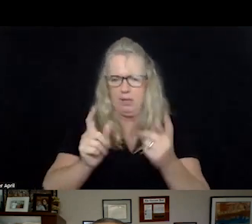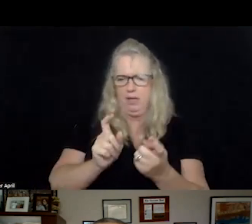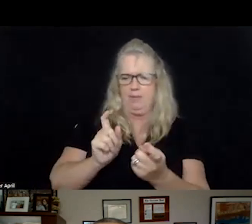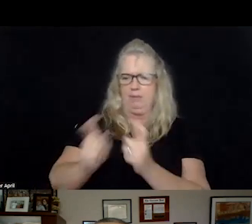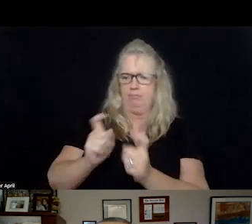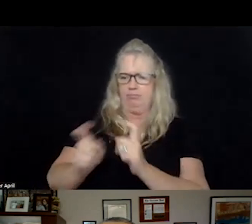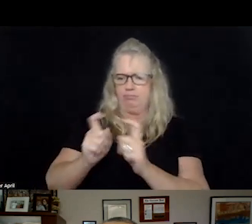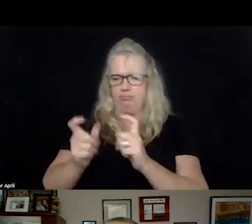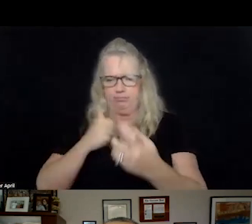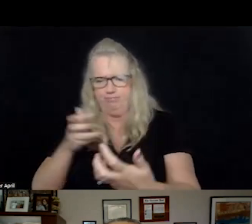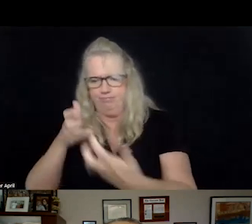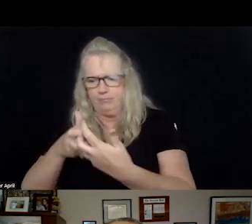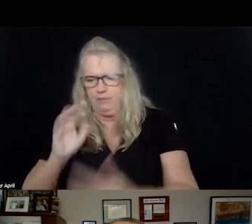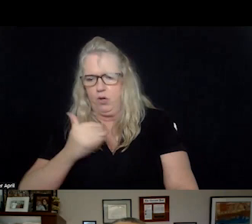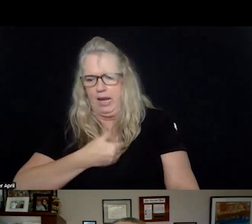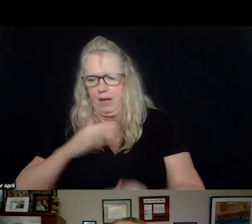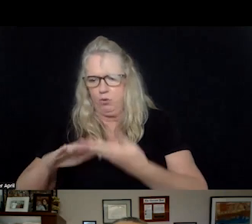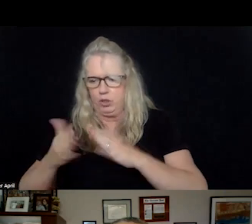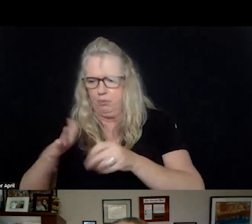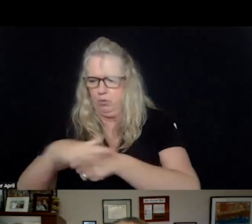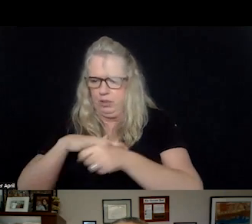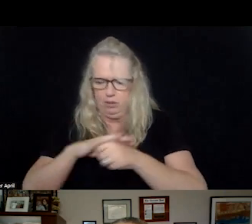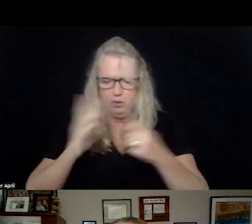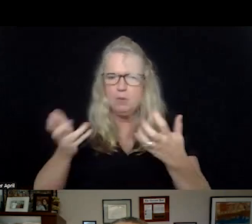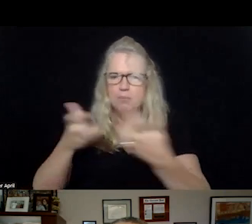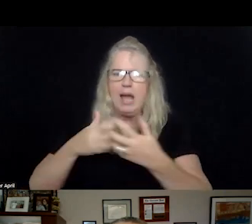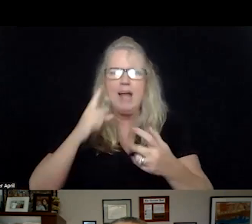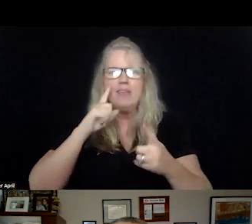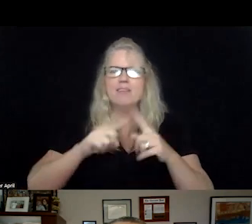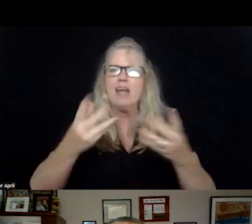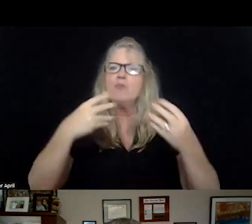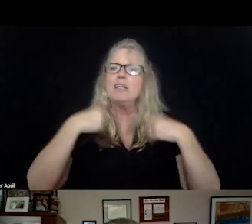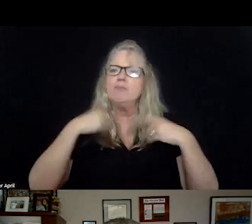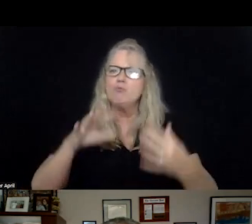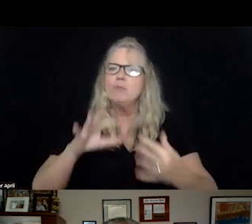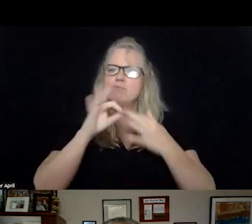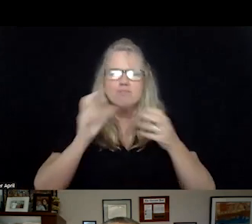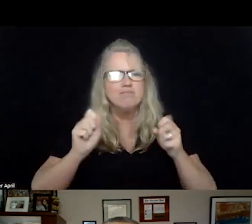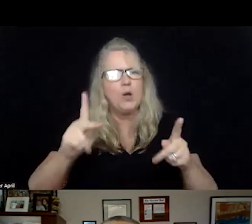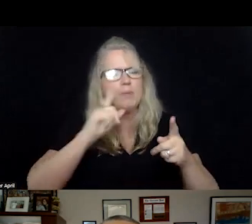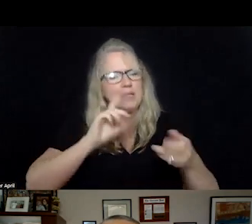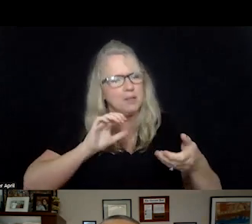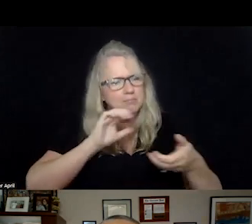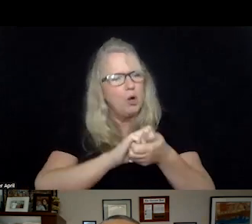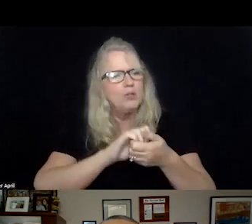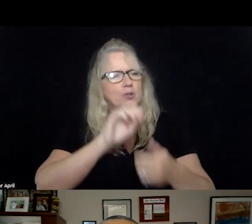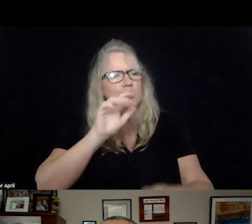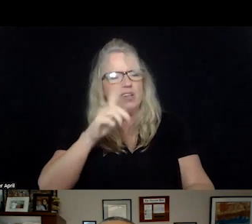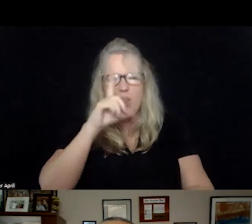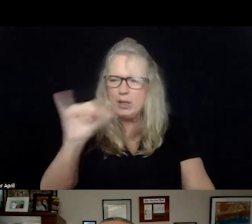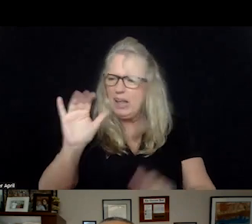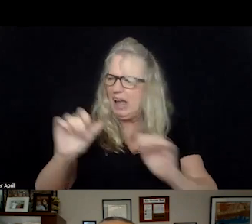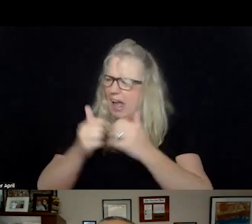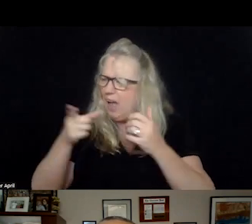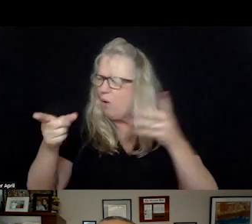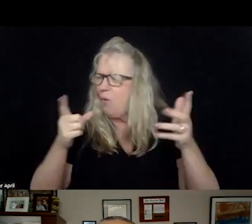resources to the community and tailor our response to the community, I really think it gives us a very unique opportunity to partner different with communities, to look at how do we embed